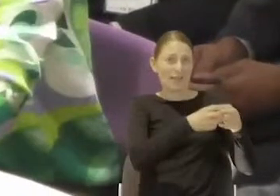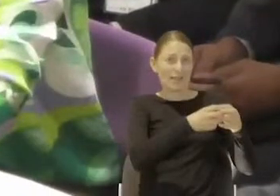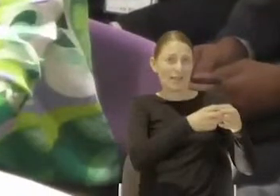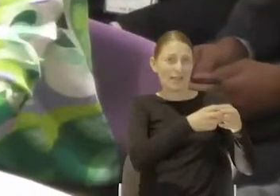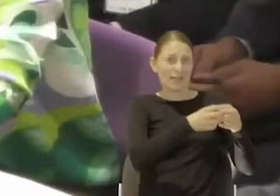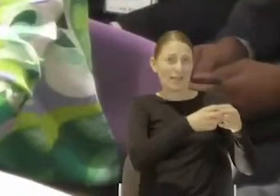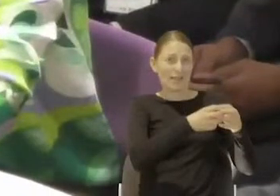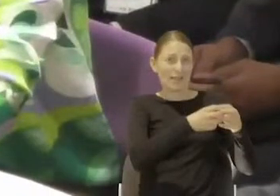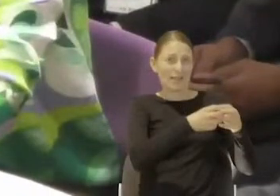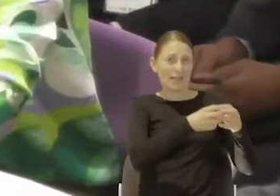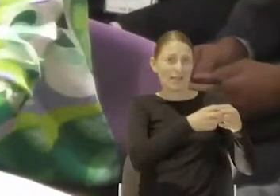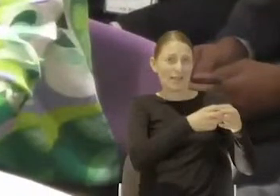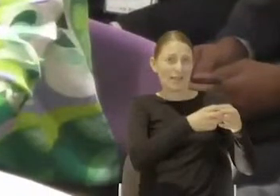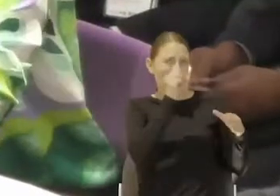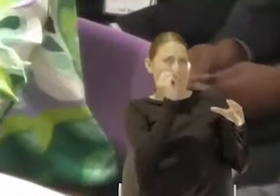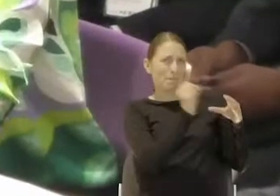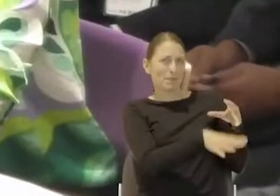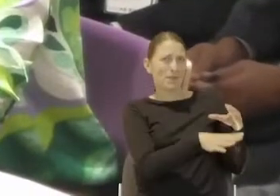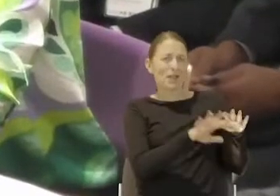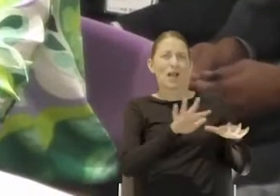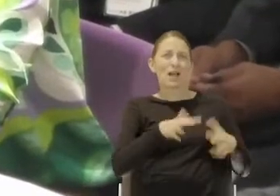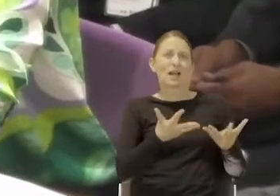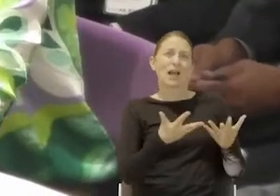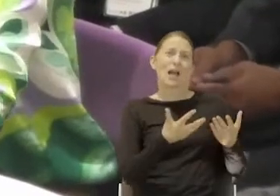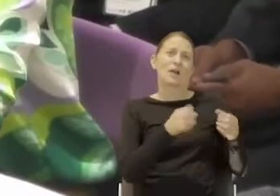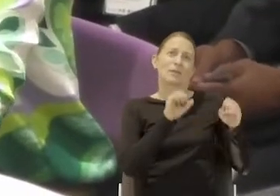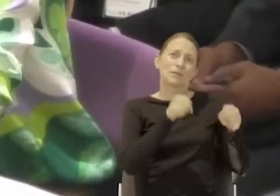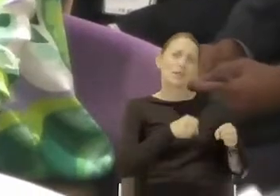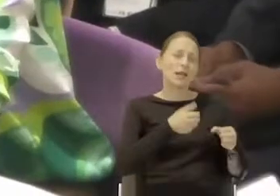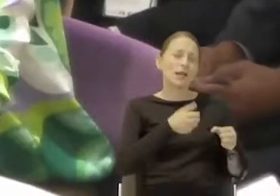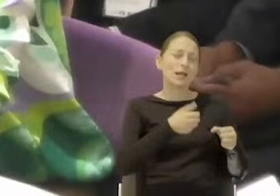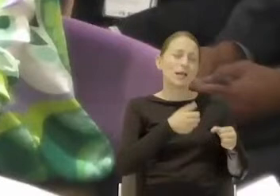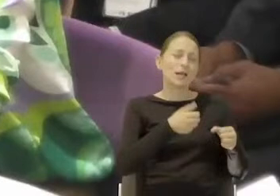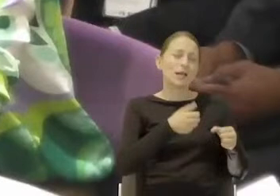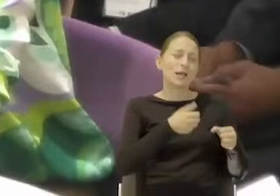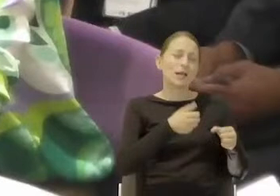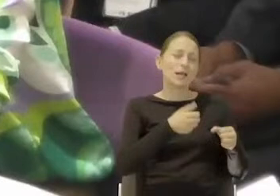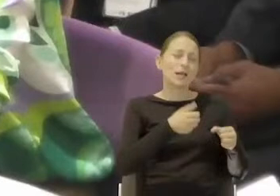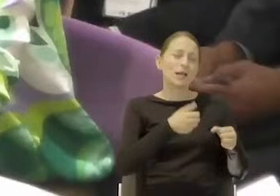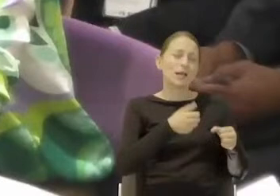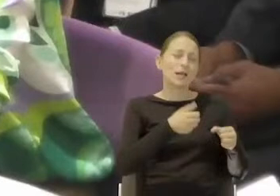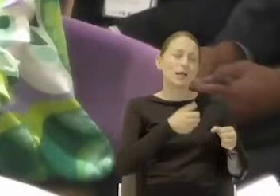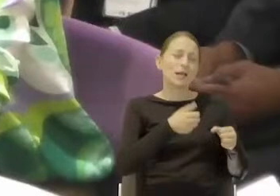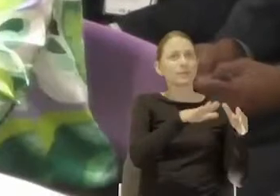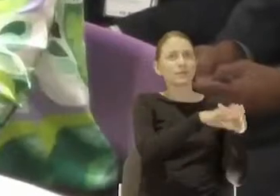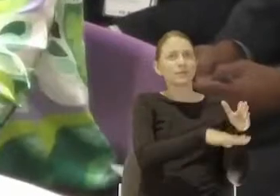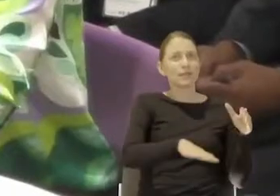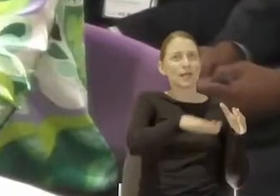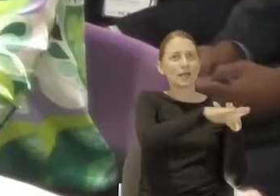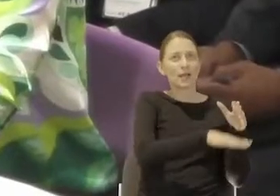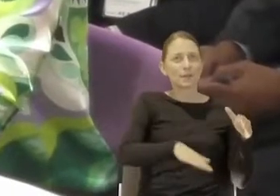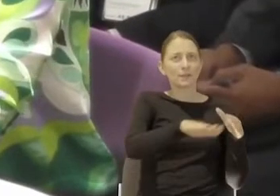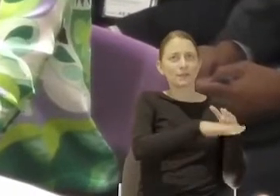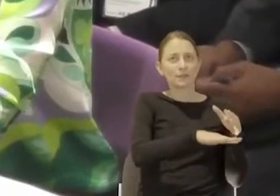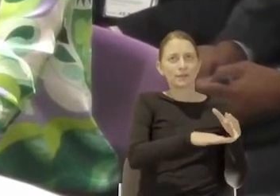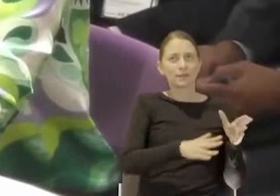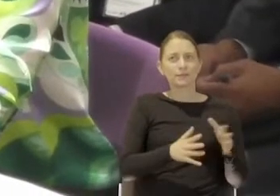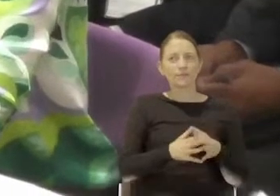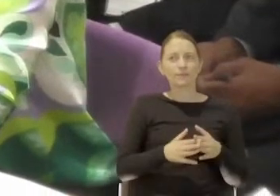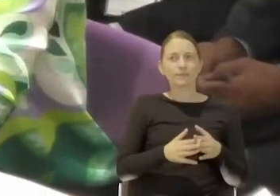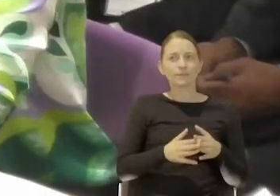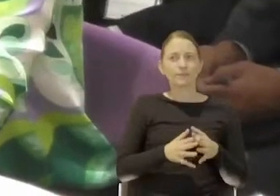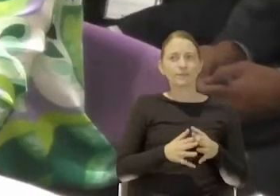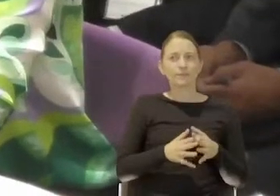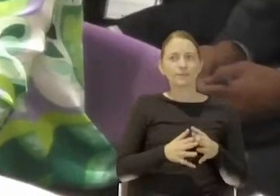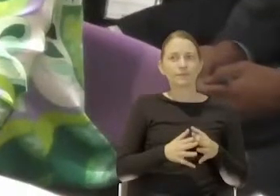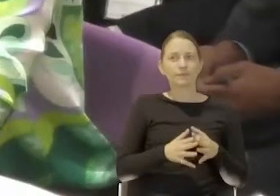take into consideration their contribution about how they're working on improved interest rates for loans that their citizens might need.